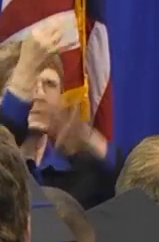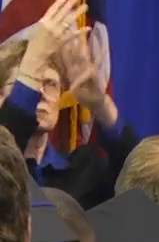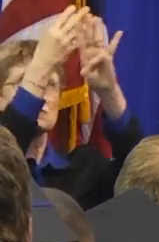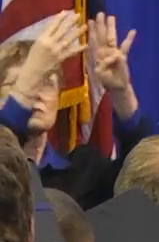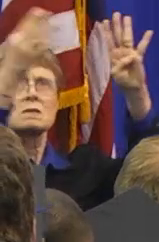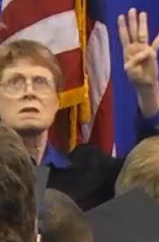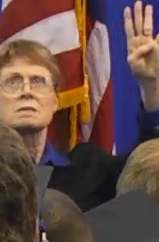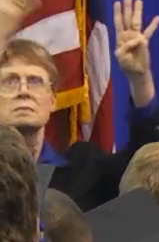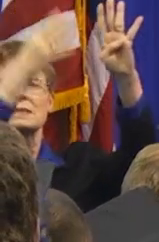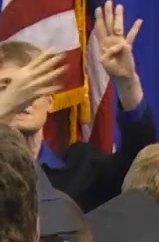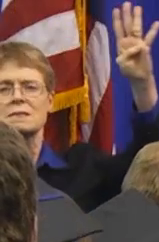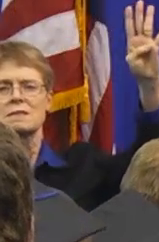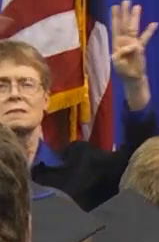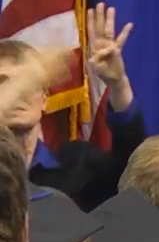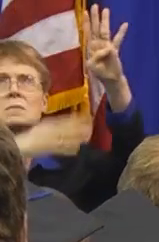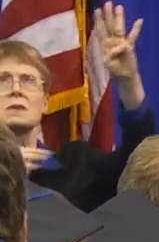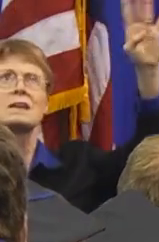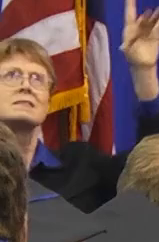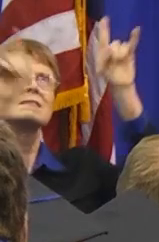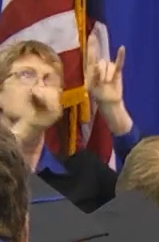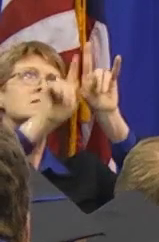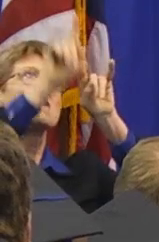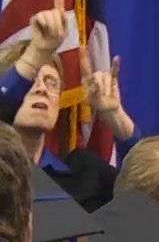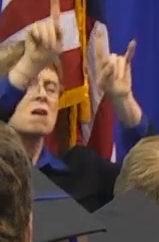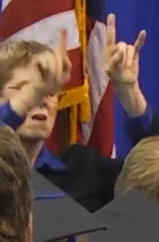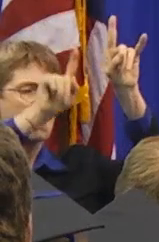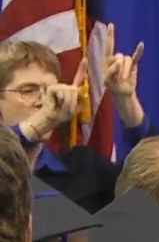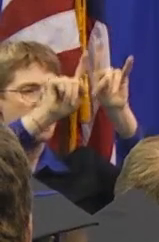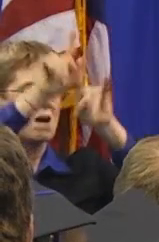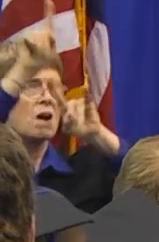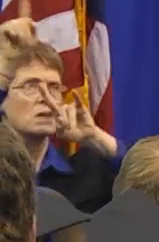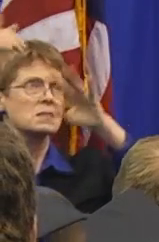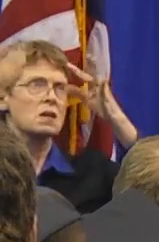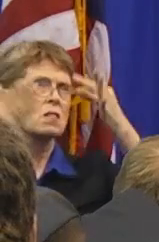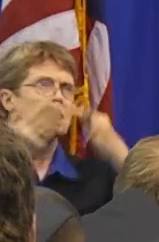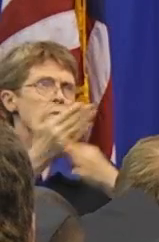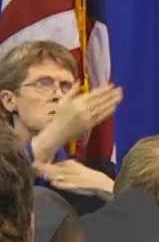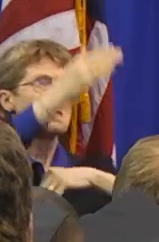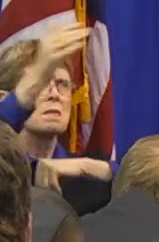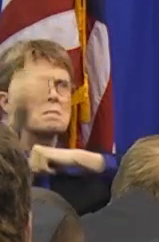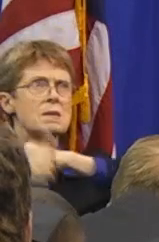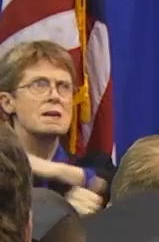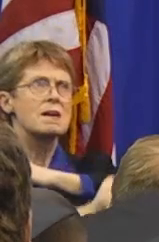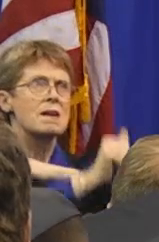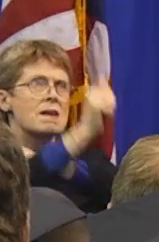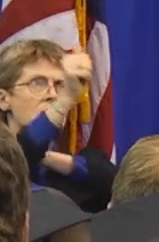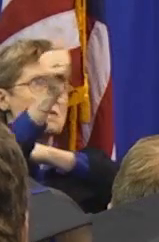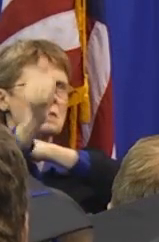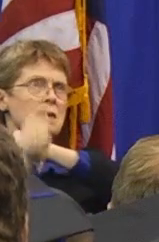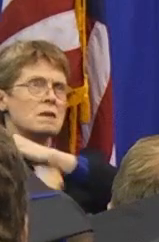broad stripes and bright stars through the